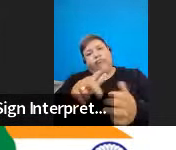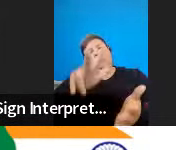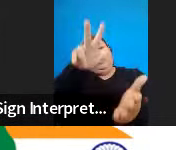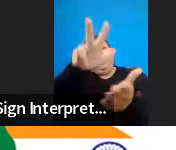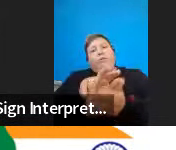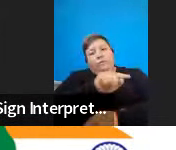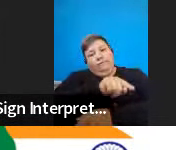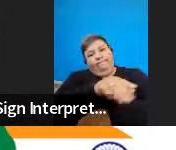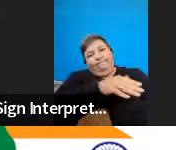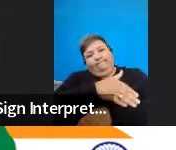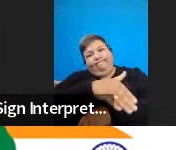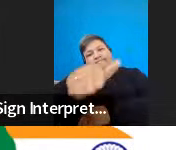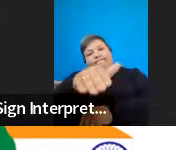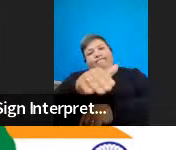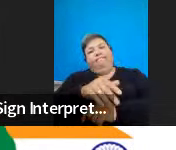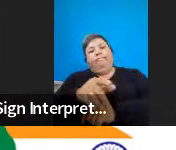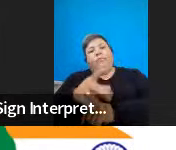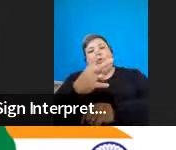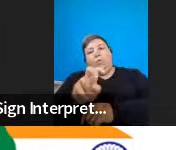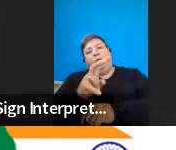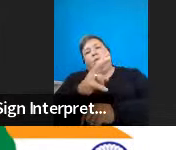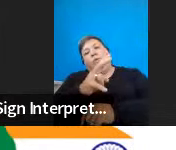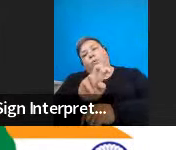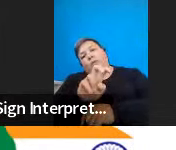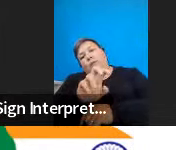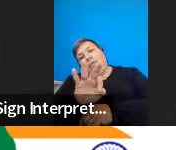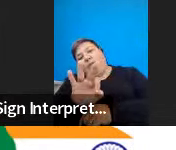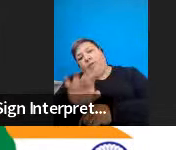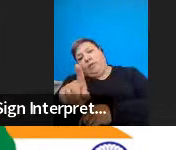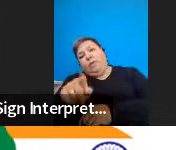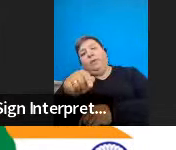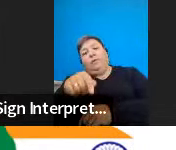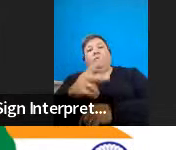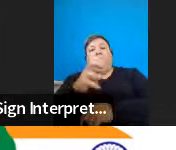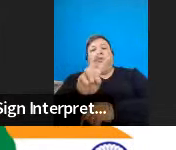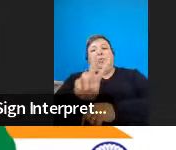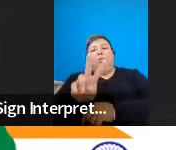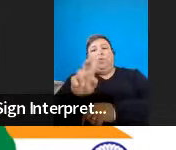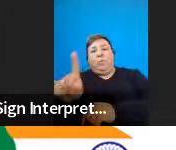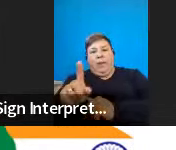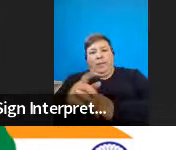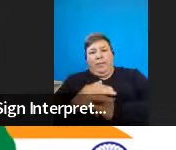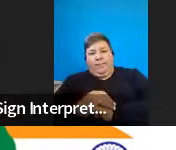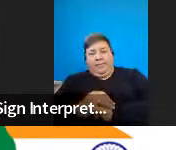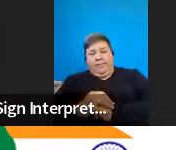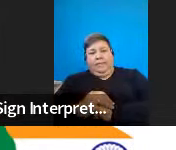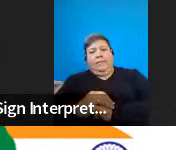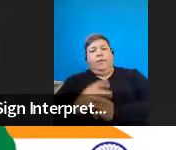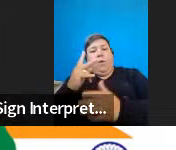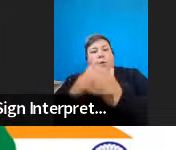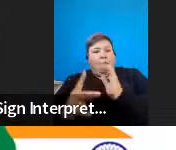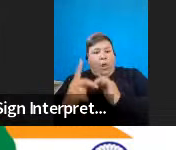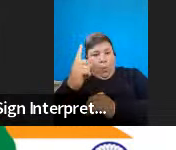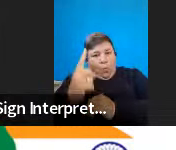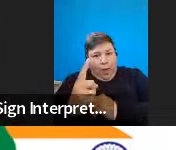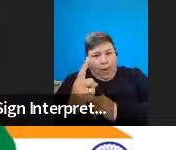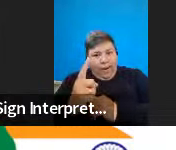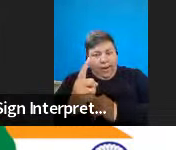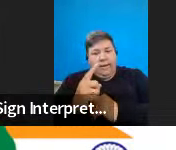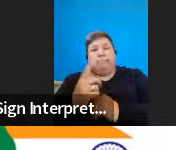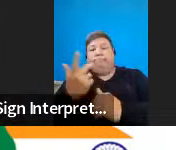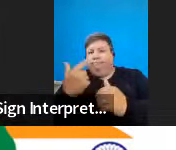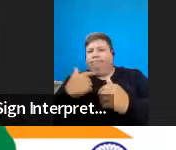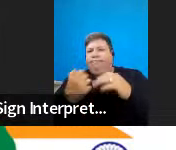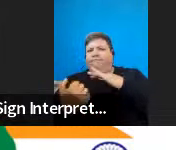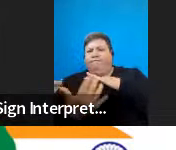the 23rd of July, 2021. Hence, so far we only have one. And again, we are excited that